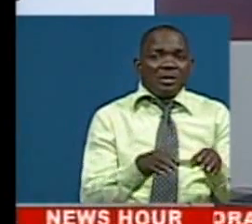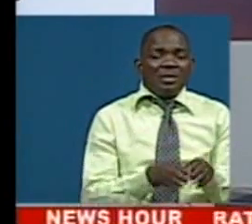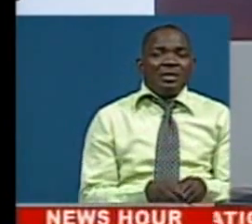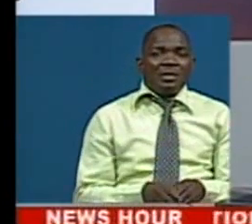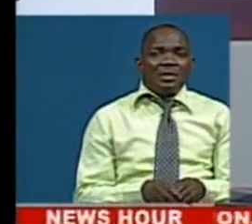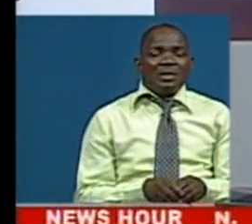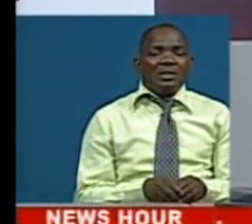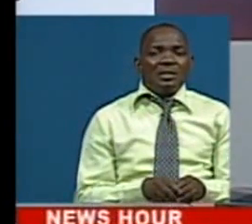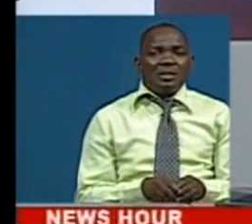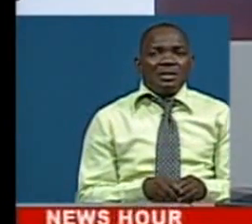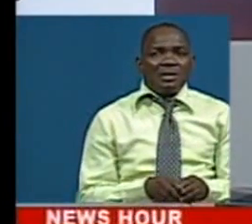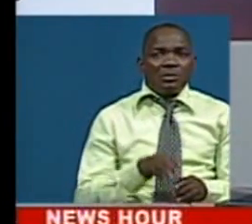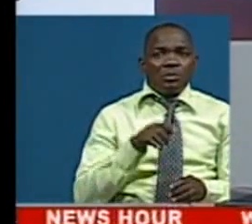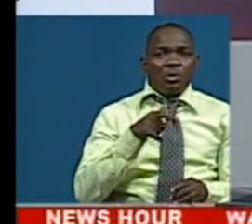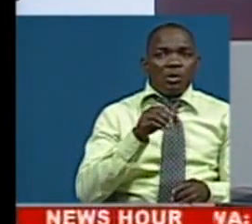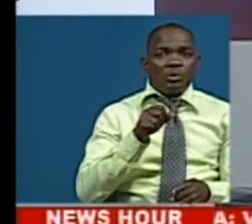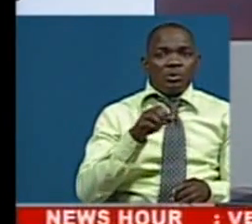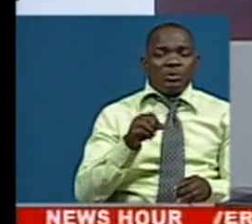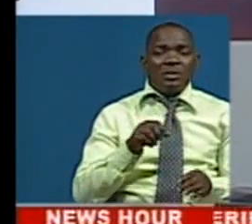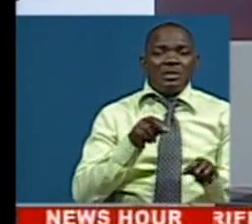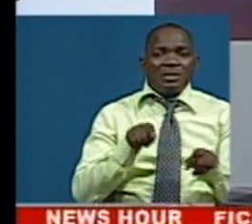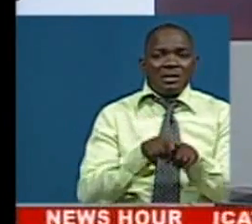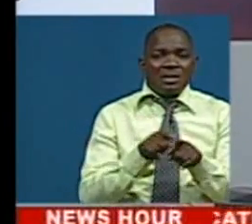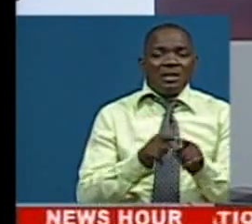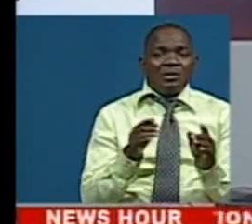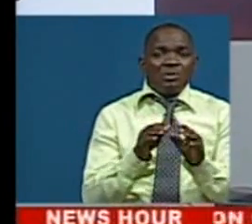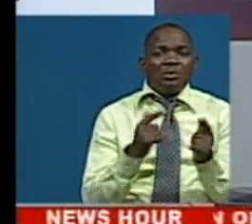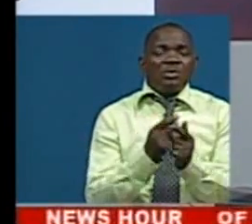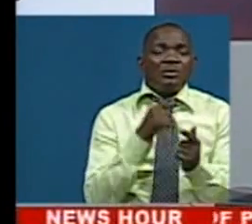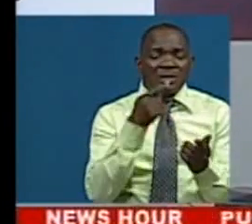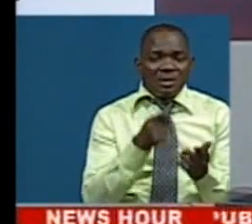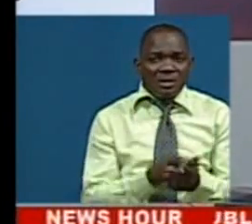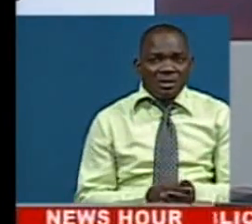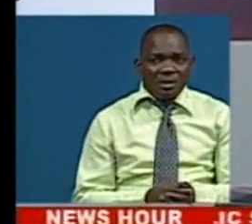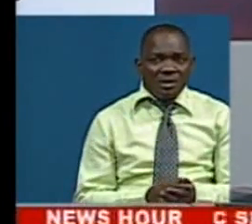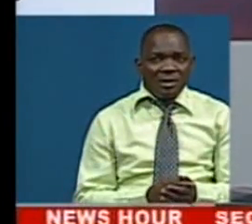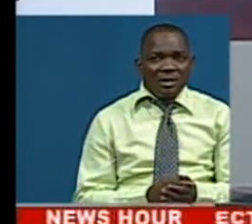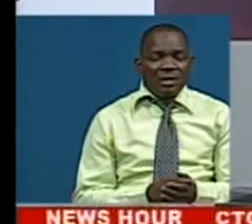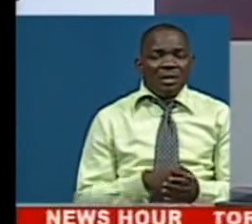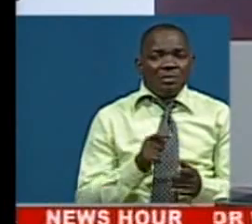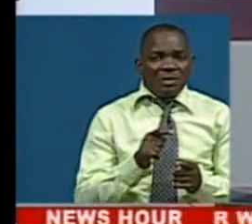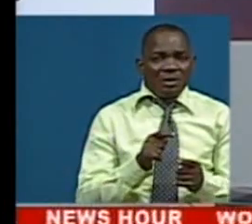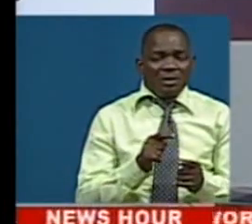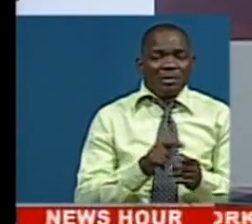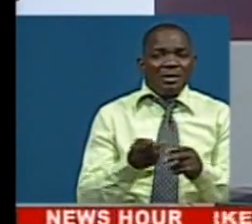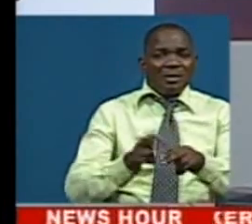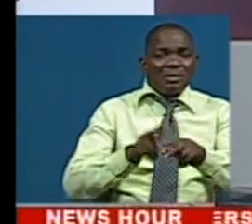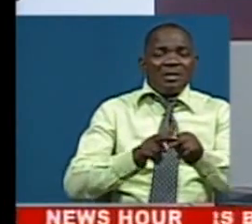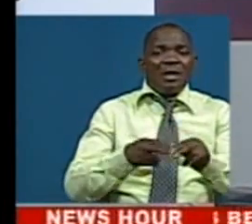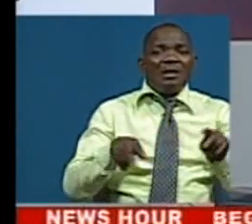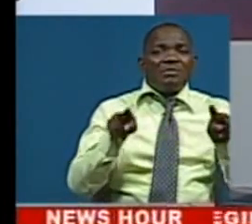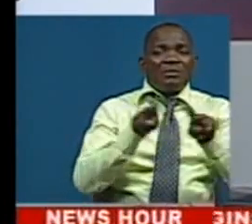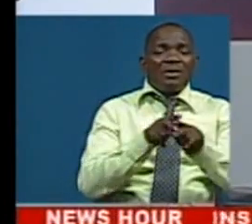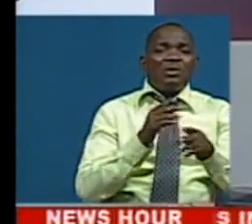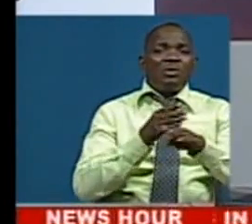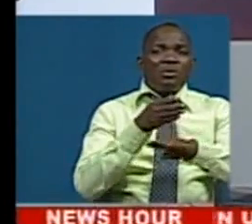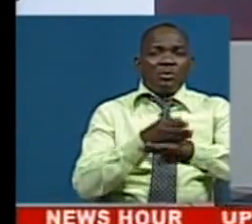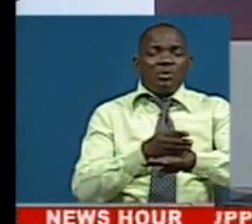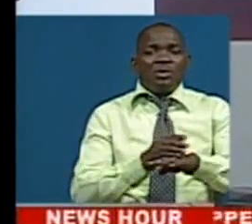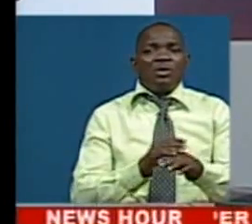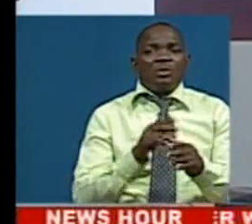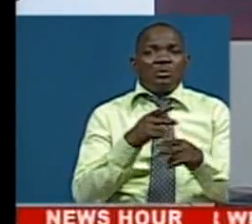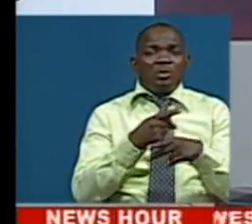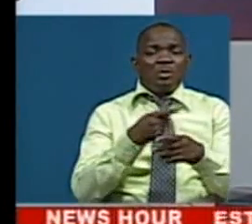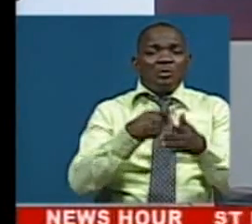media engagement in Gosu in the Bunafu region, the minority indicated that per calculations and increased value of cocoa, the